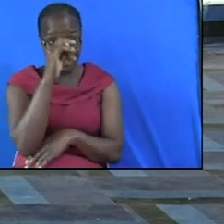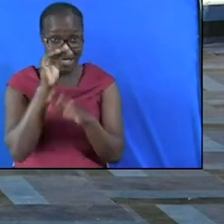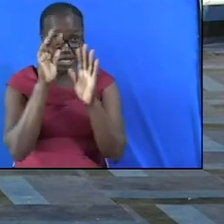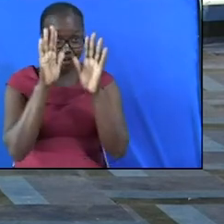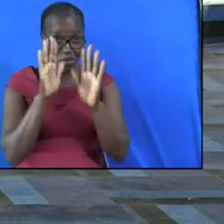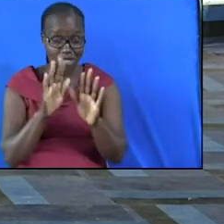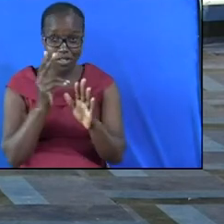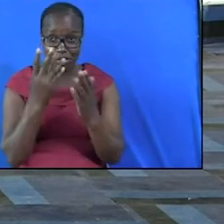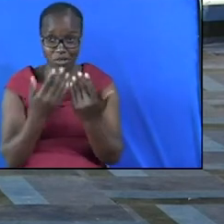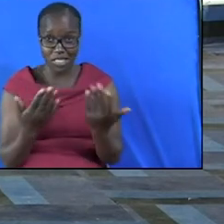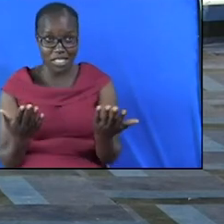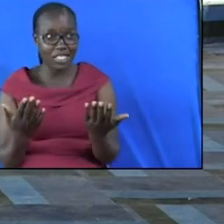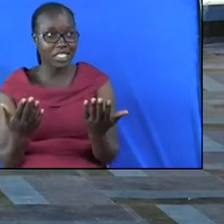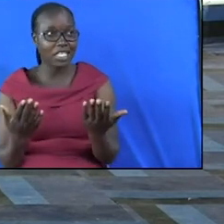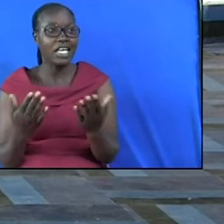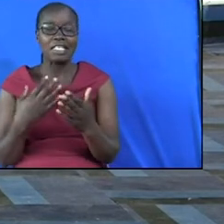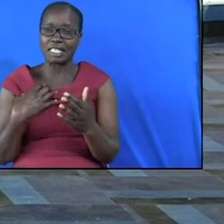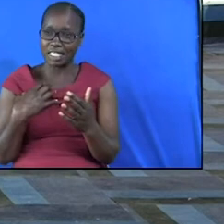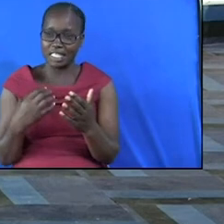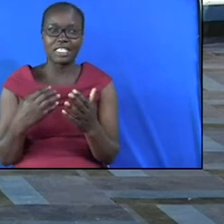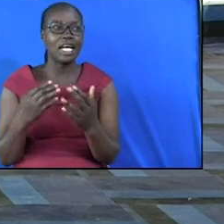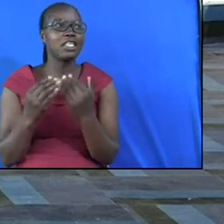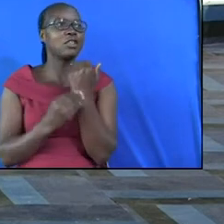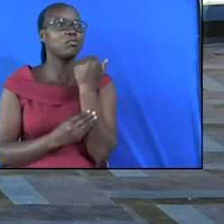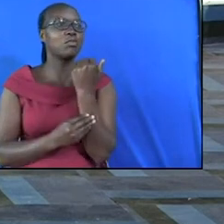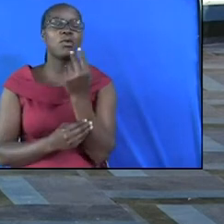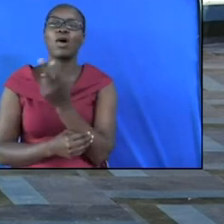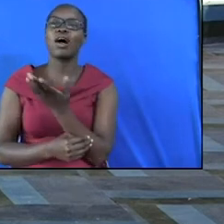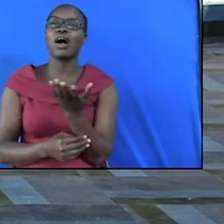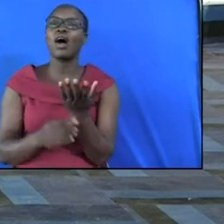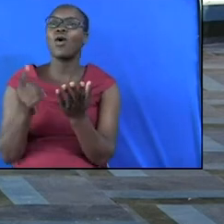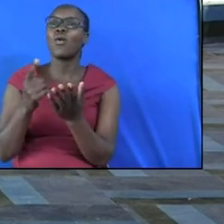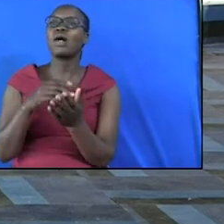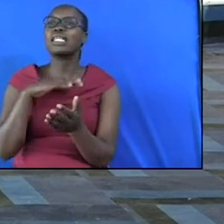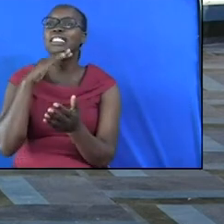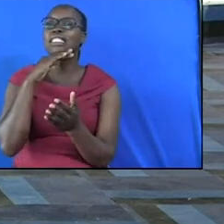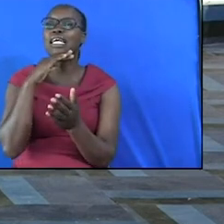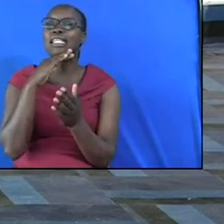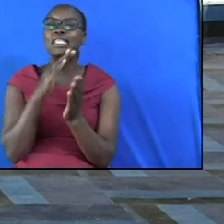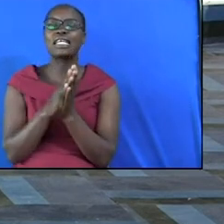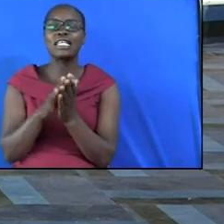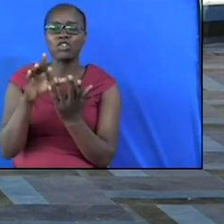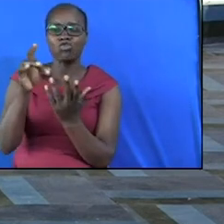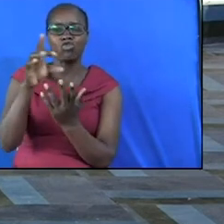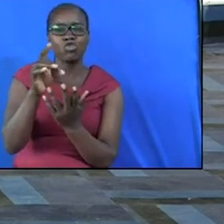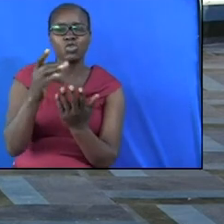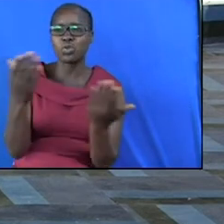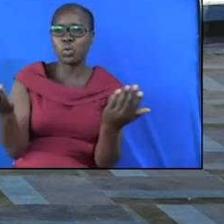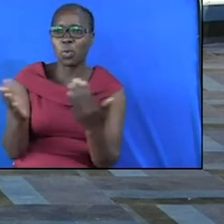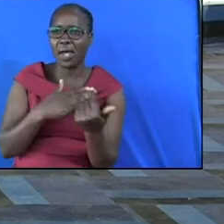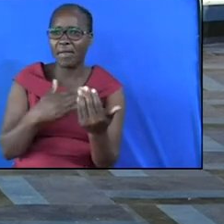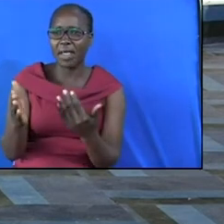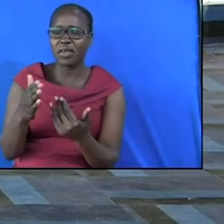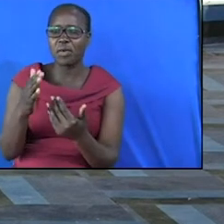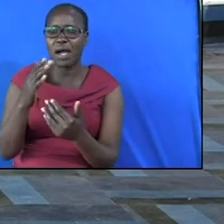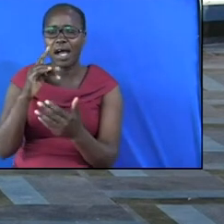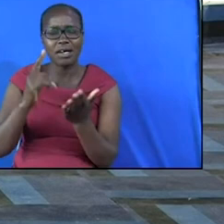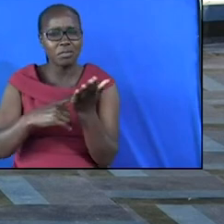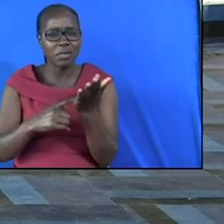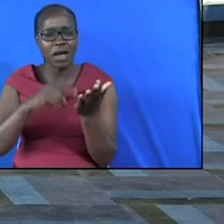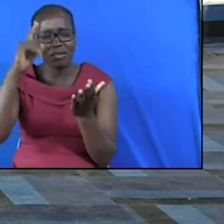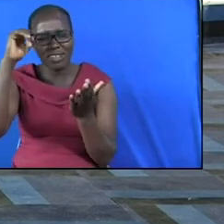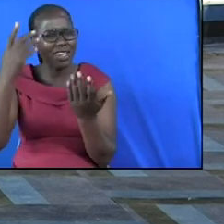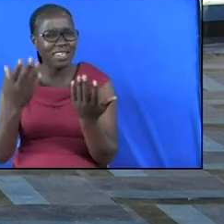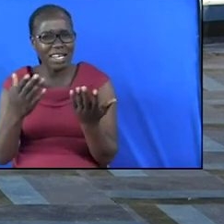two things unite the rich and the poor. One is death. Death does not choose whether you are brown or dark, whether